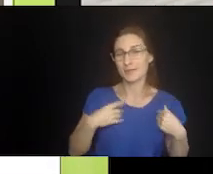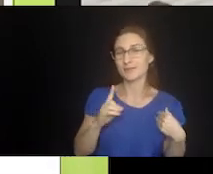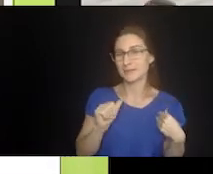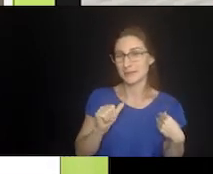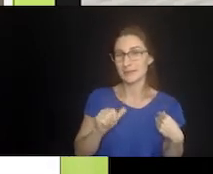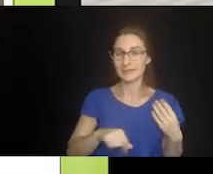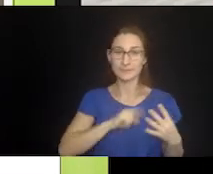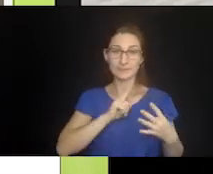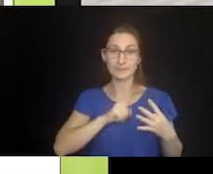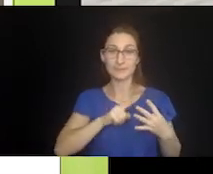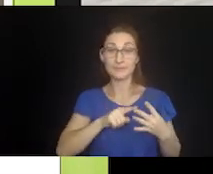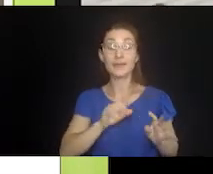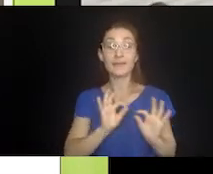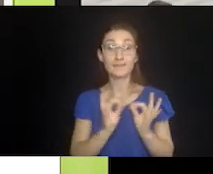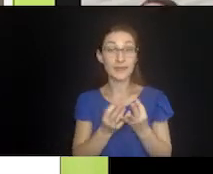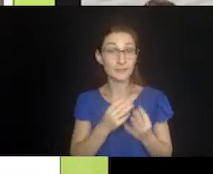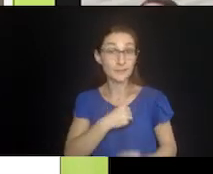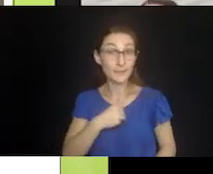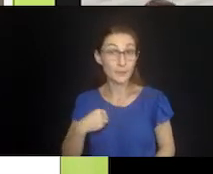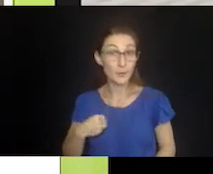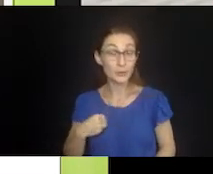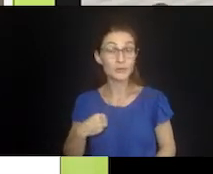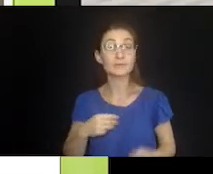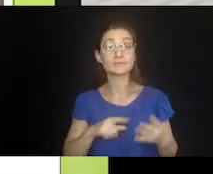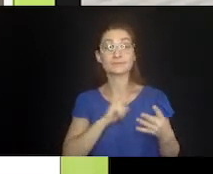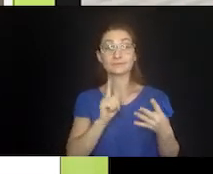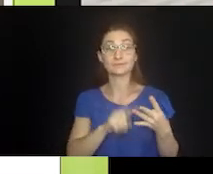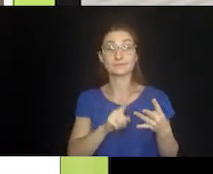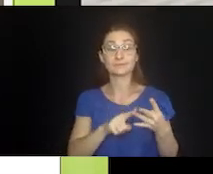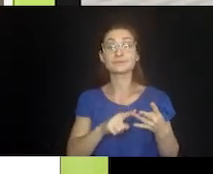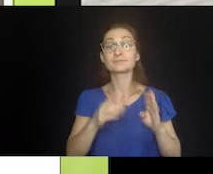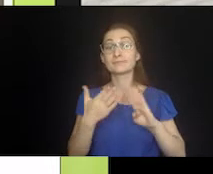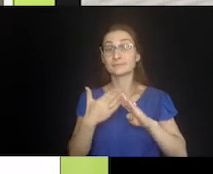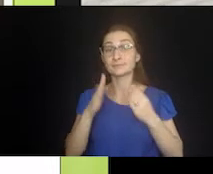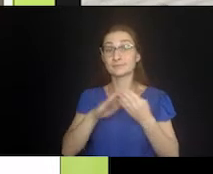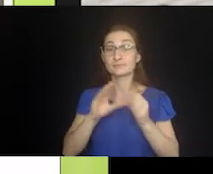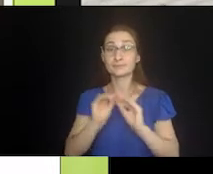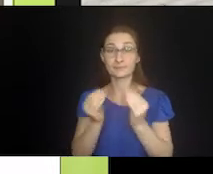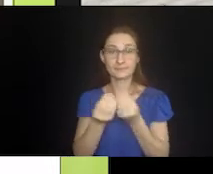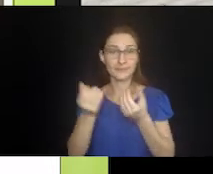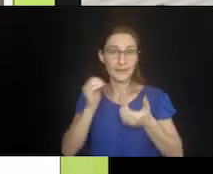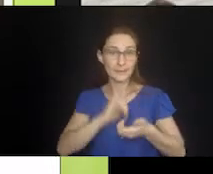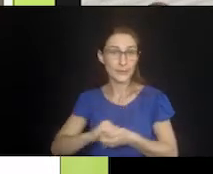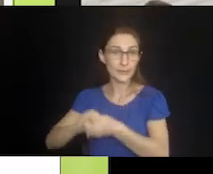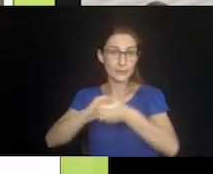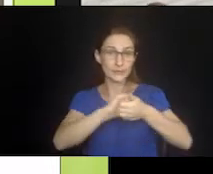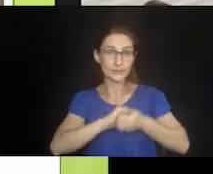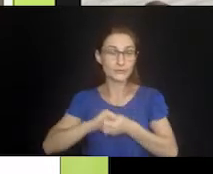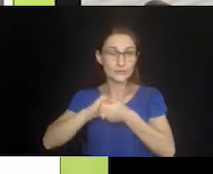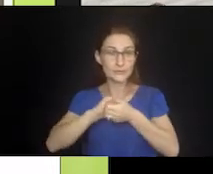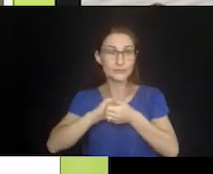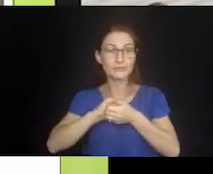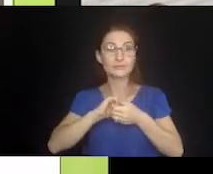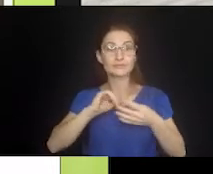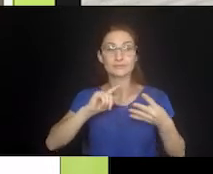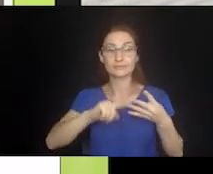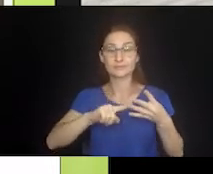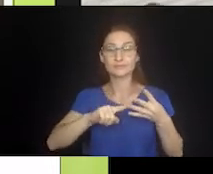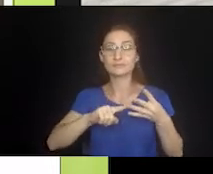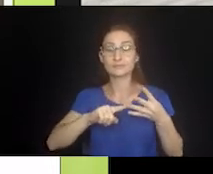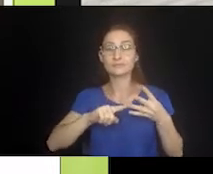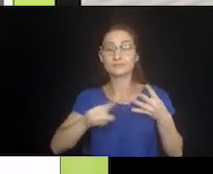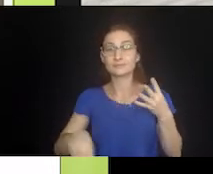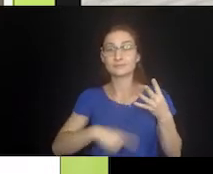or the people with disabilities. You're going to have family members of those self-advocates. You're going to have